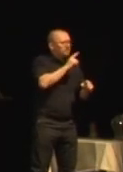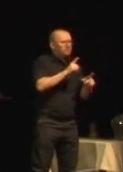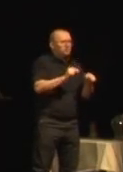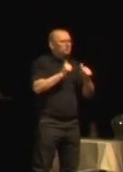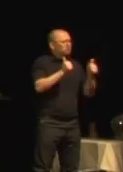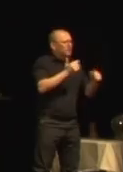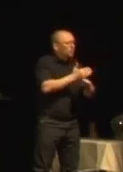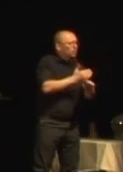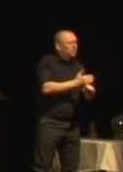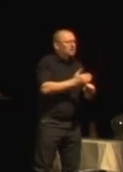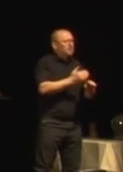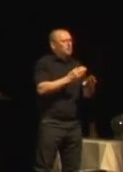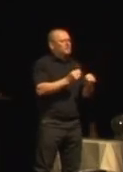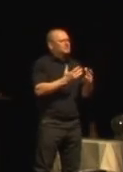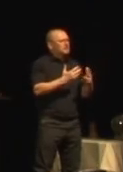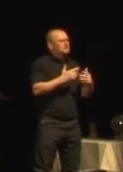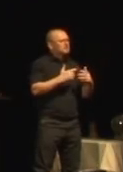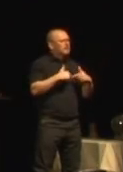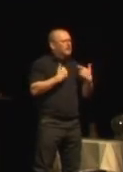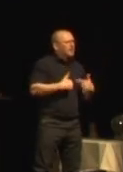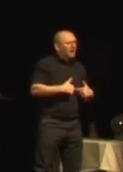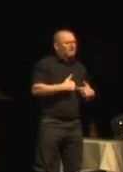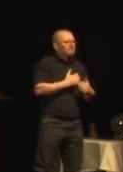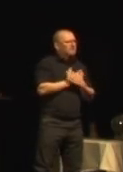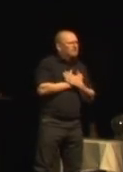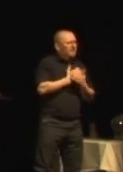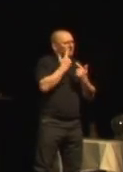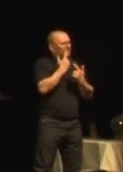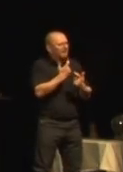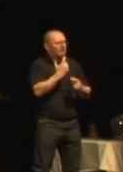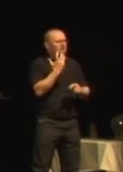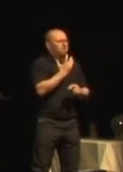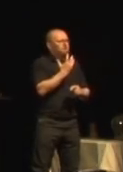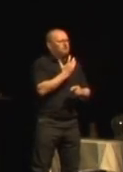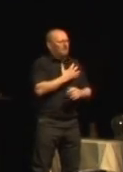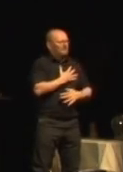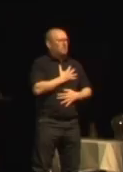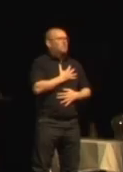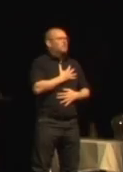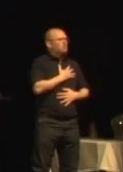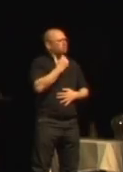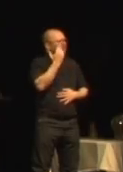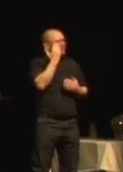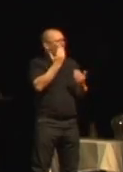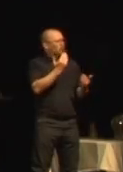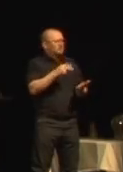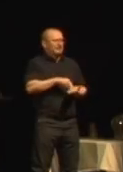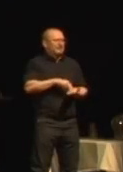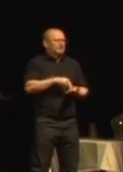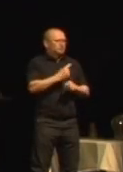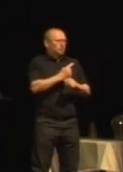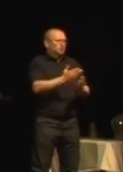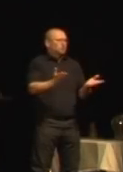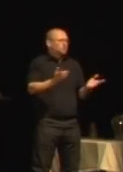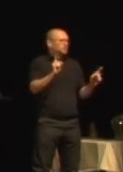such love and such care. Feels to be such an honor to be here speaking with you today. Thank you.